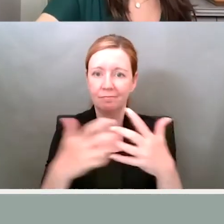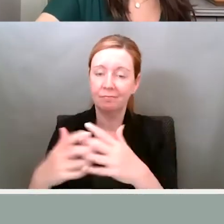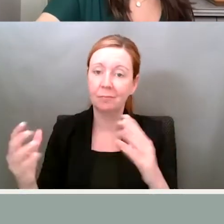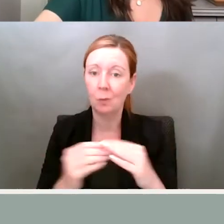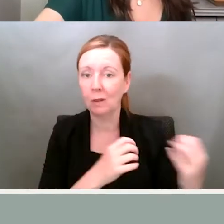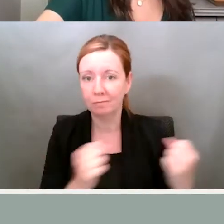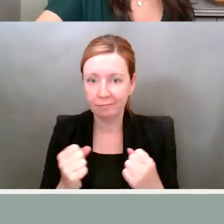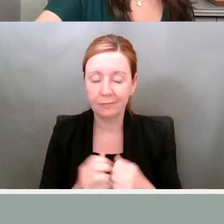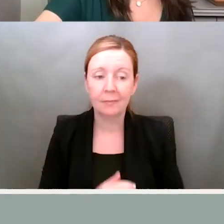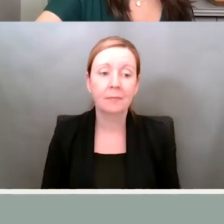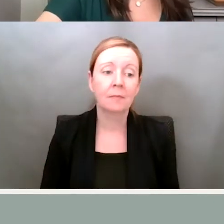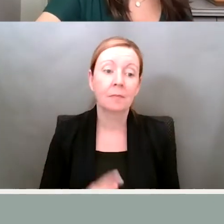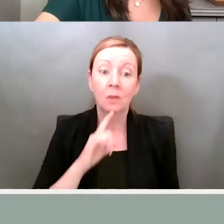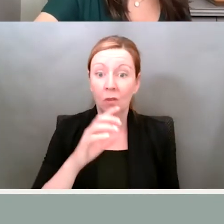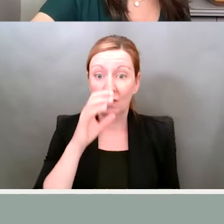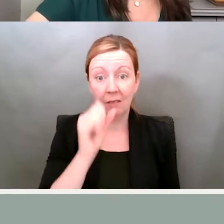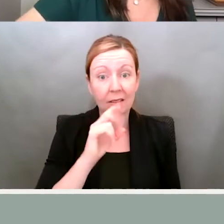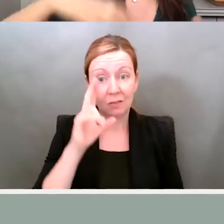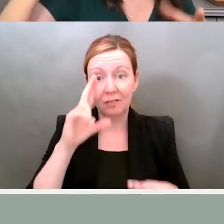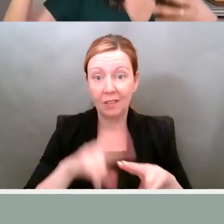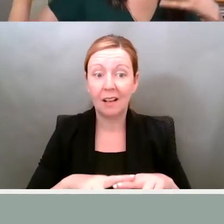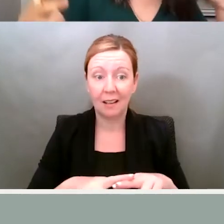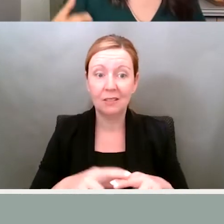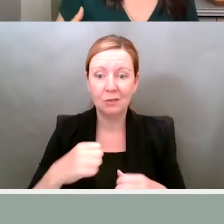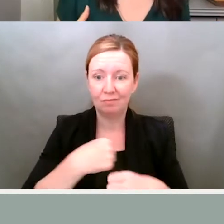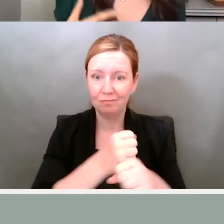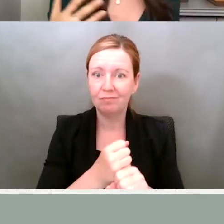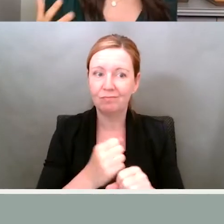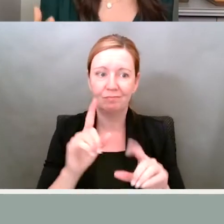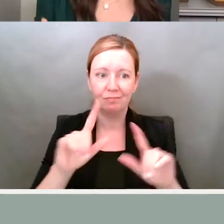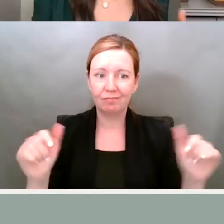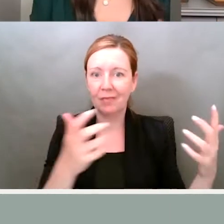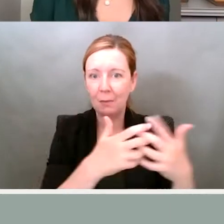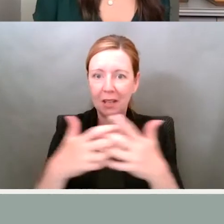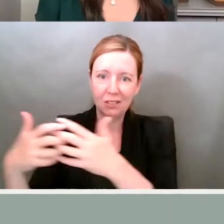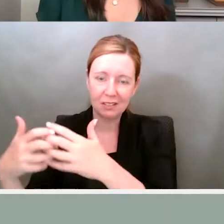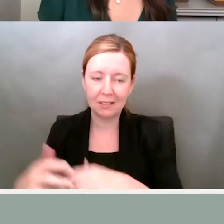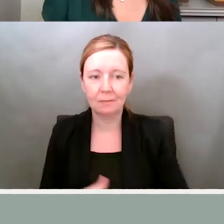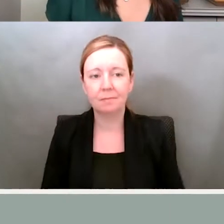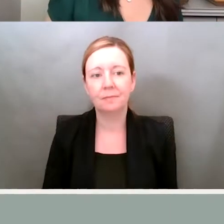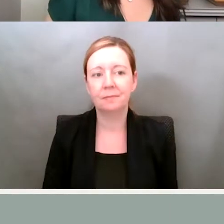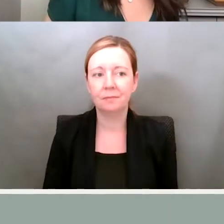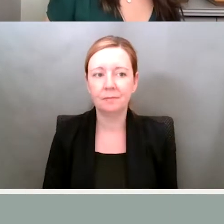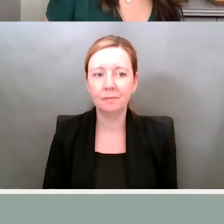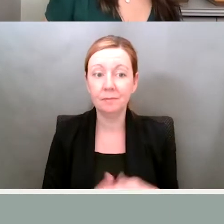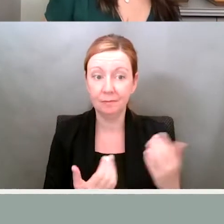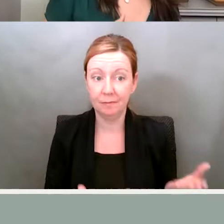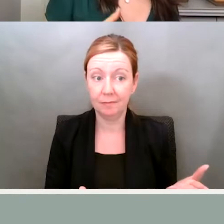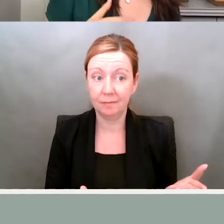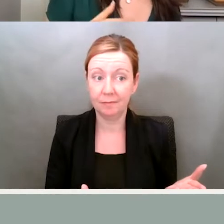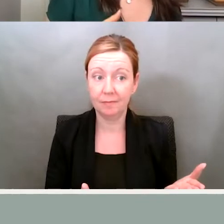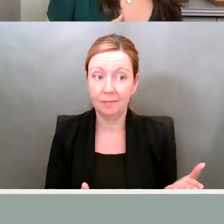of them. So really fascinating and fun to create these combinations. This here